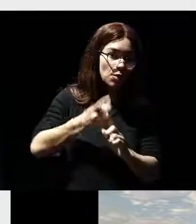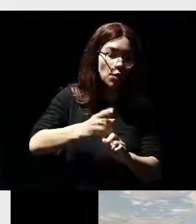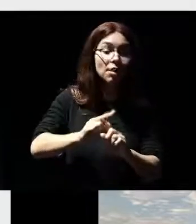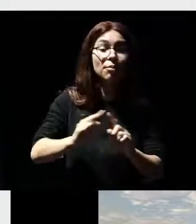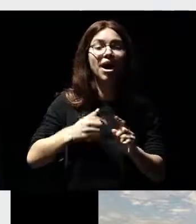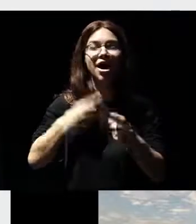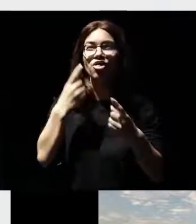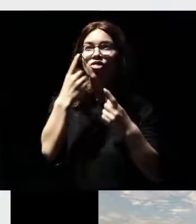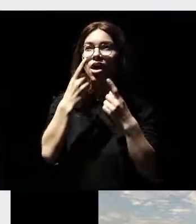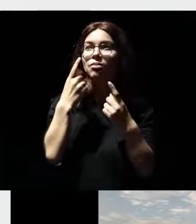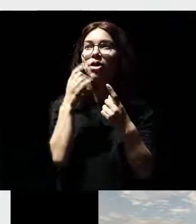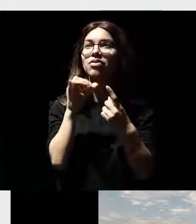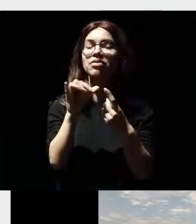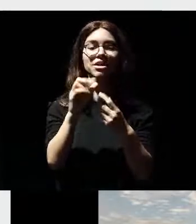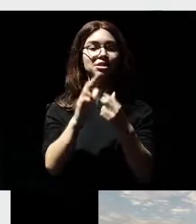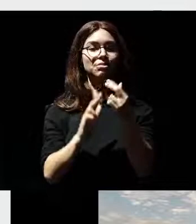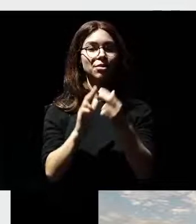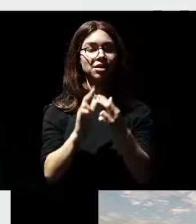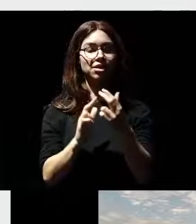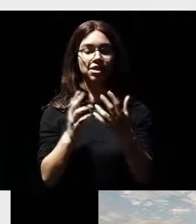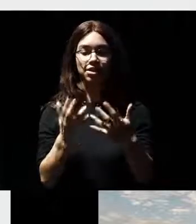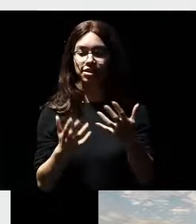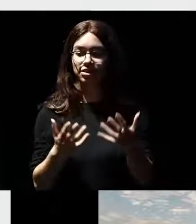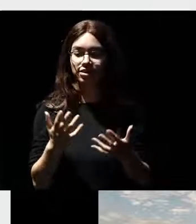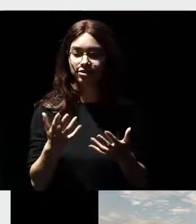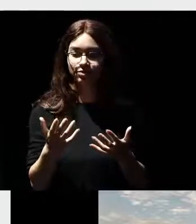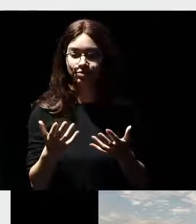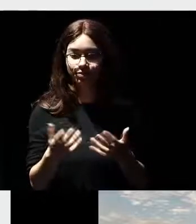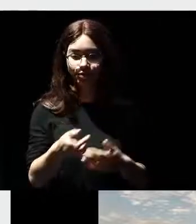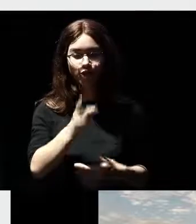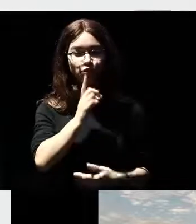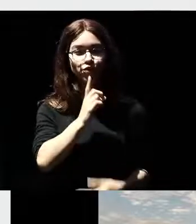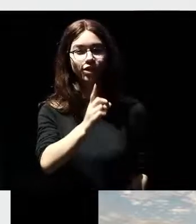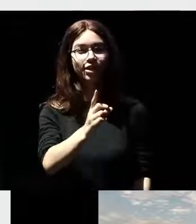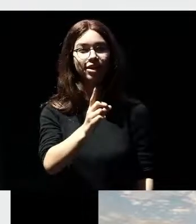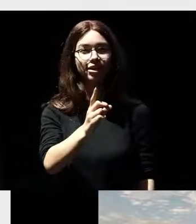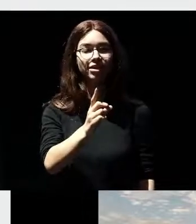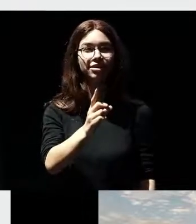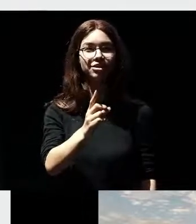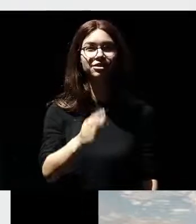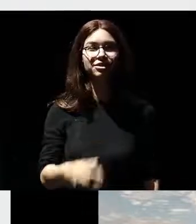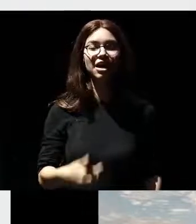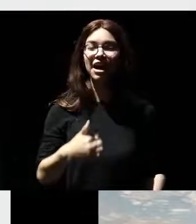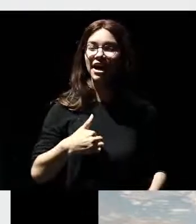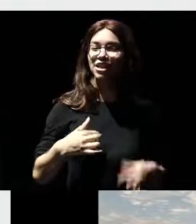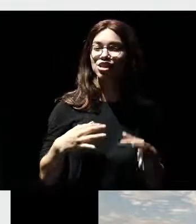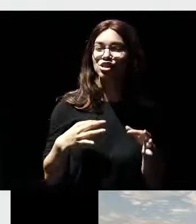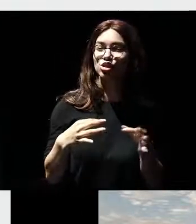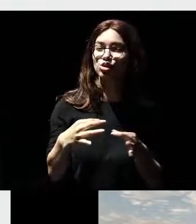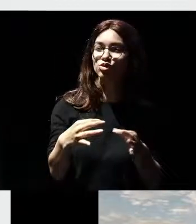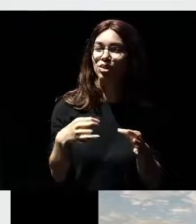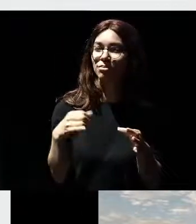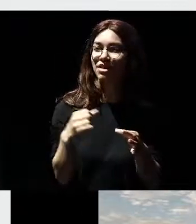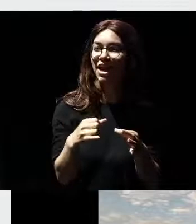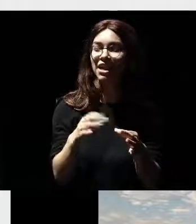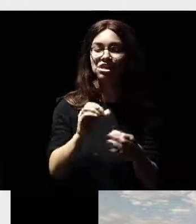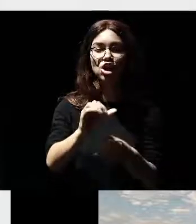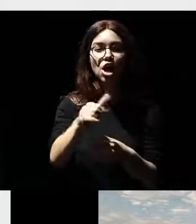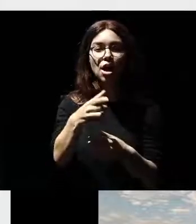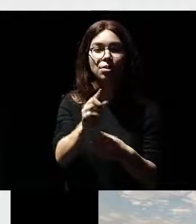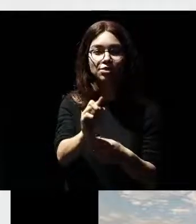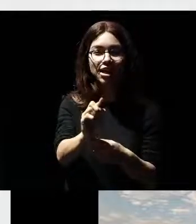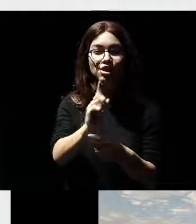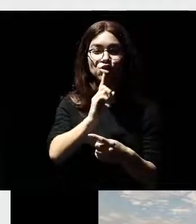the building as, the new building is really, I was describing it as an object which